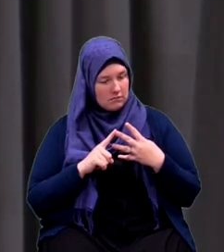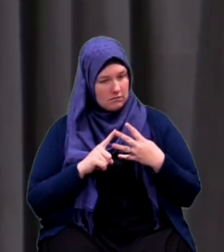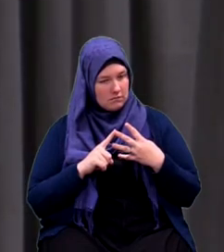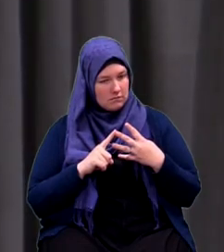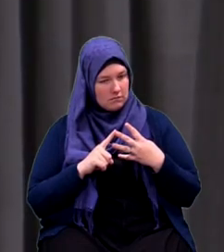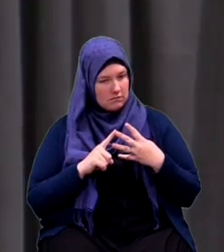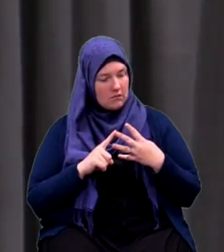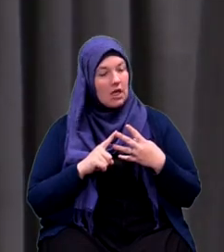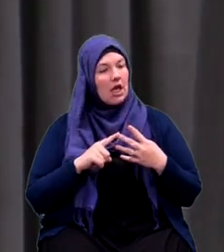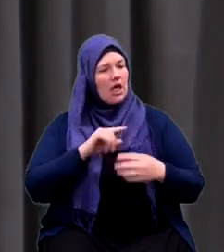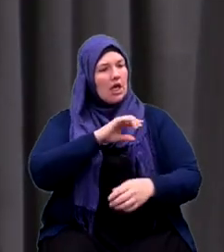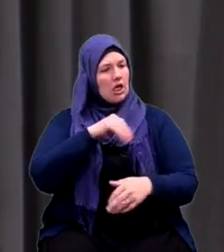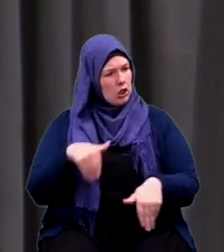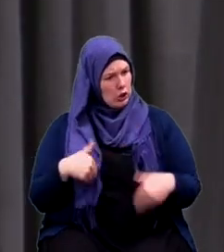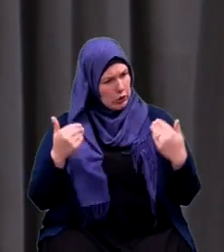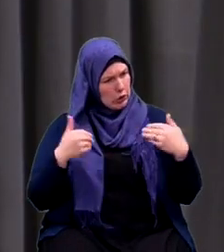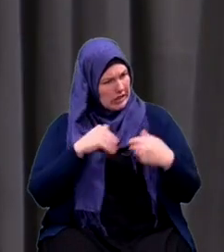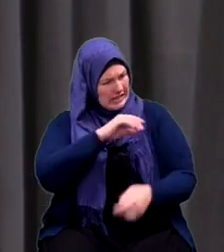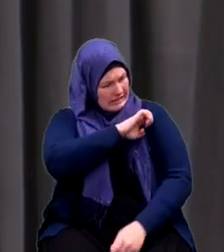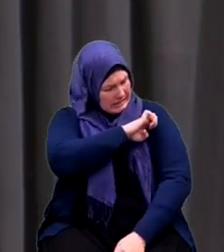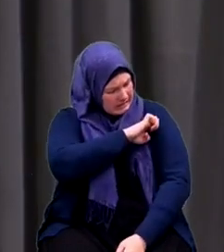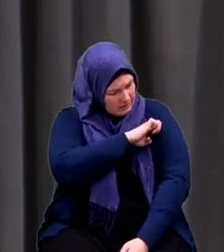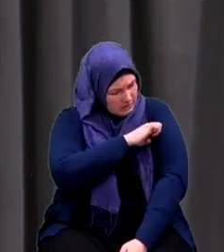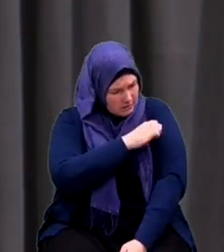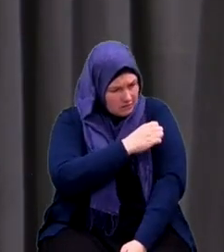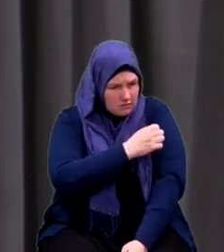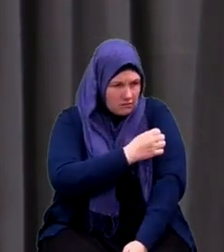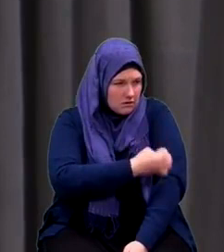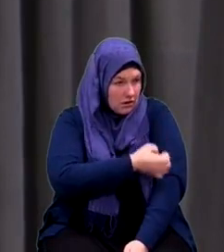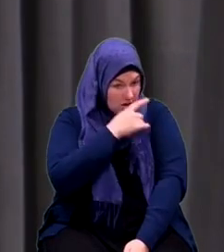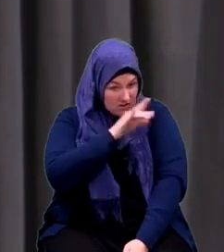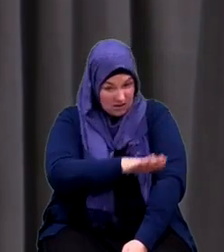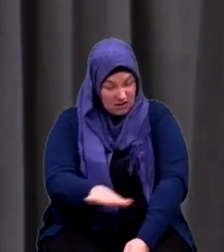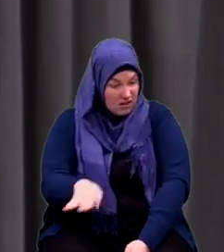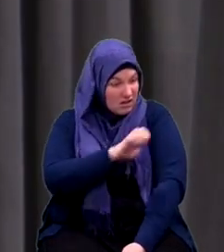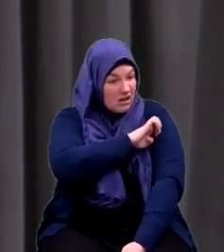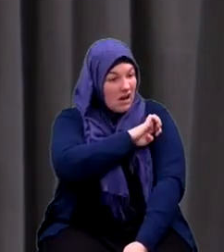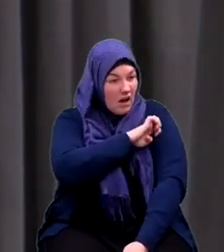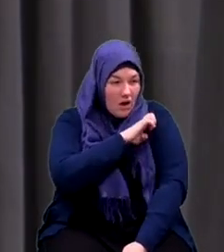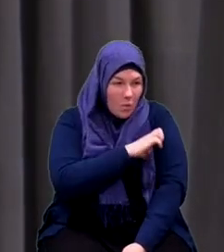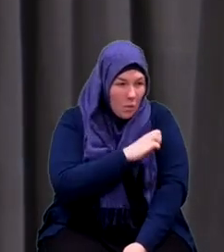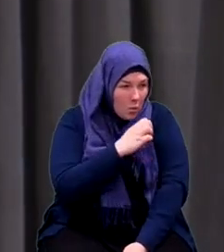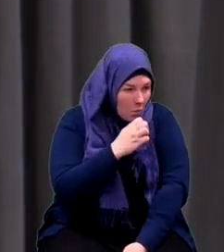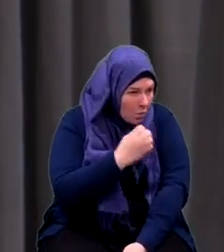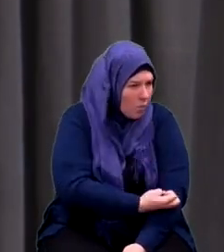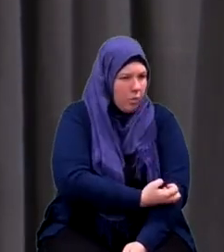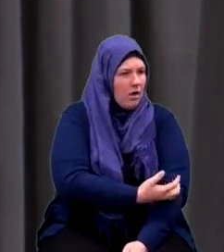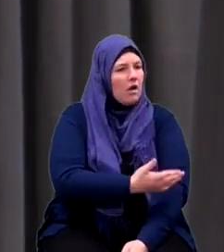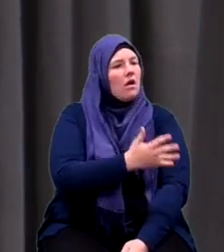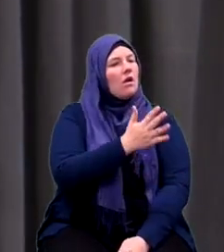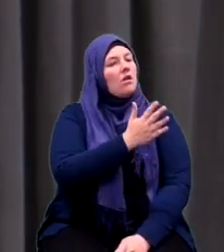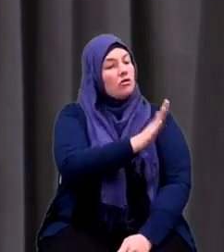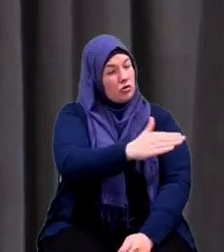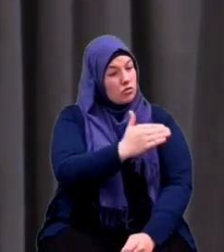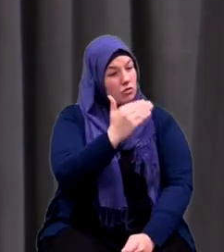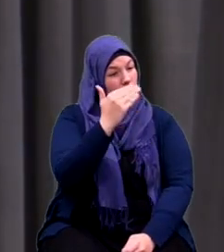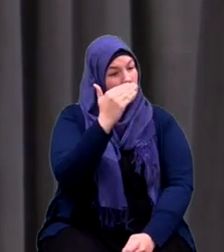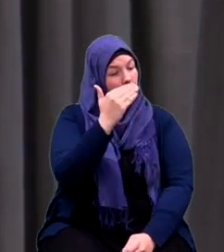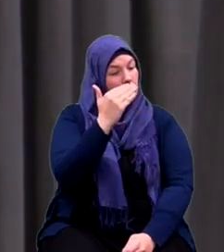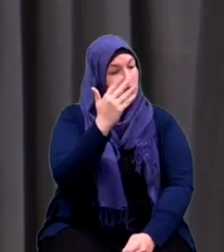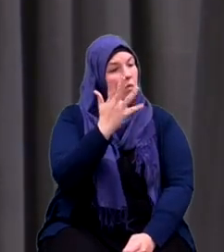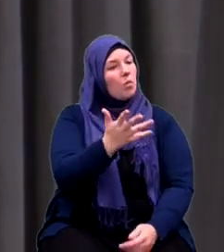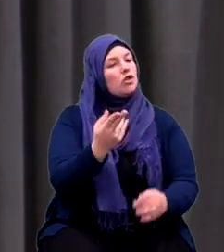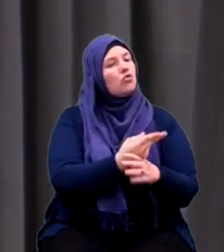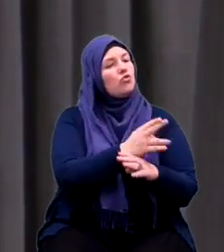the energy that comes with the youth period, what did you invest? What did you consume